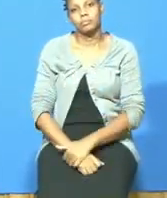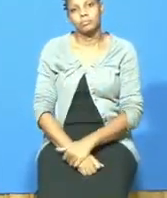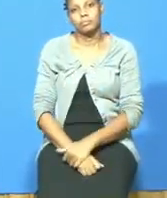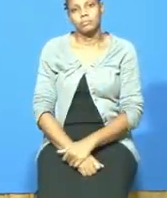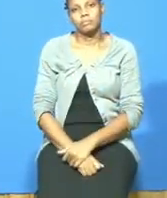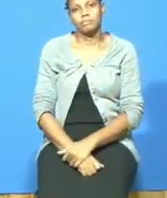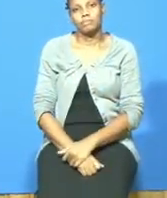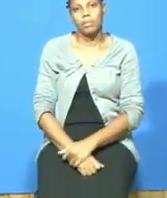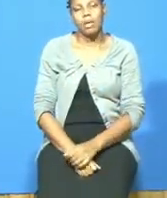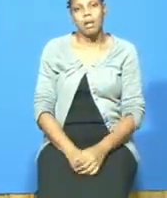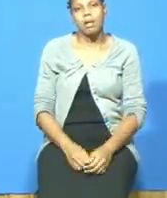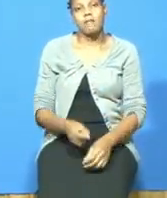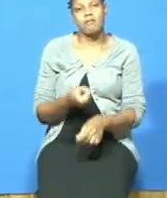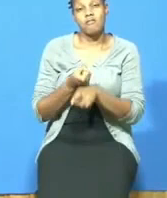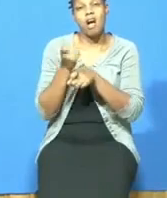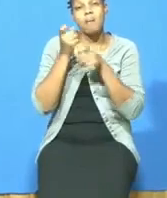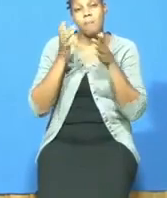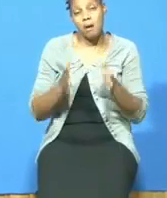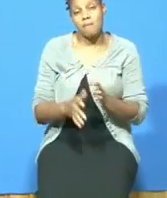He's a con man.